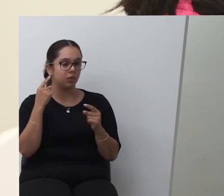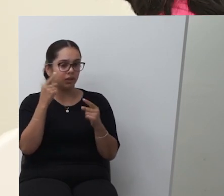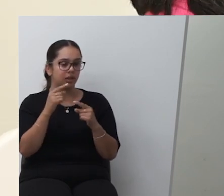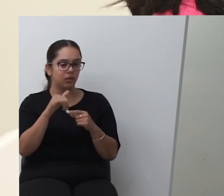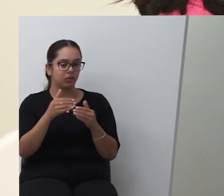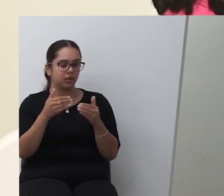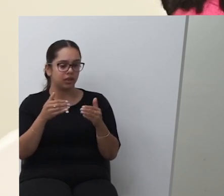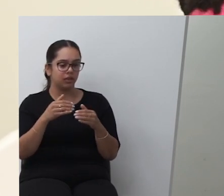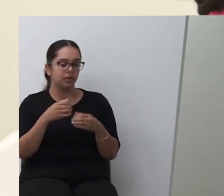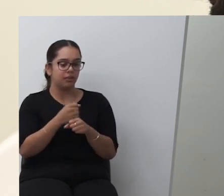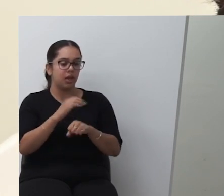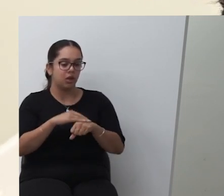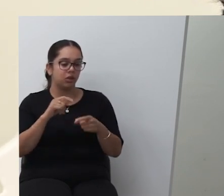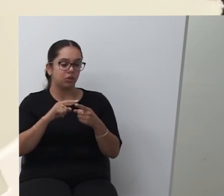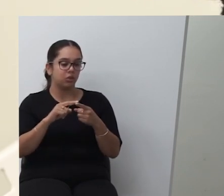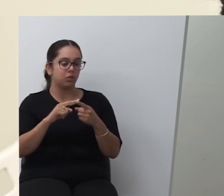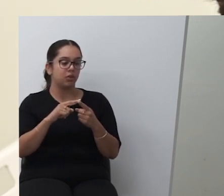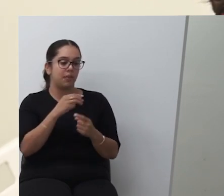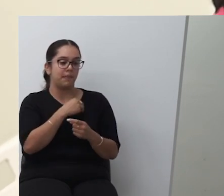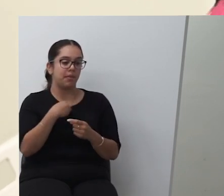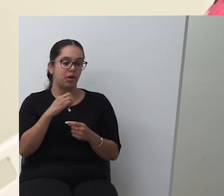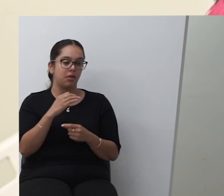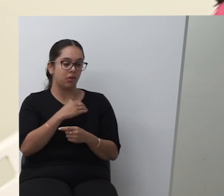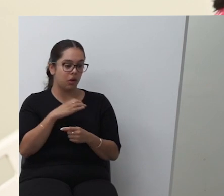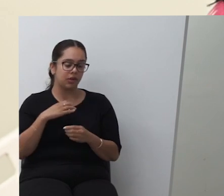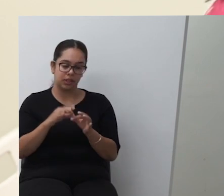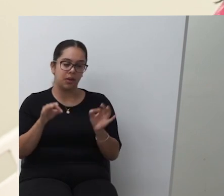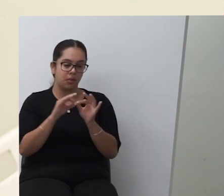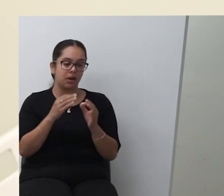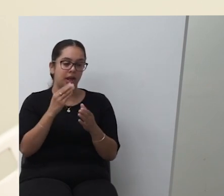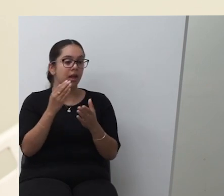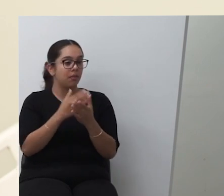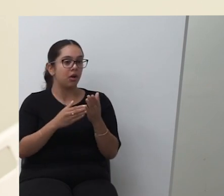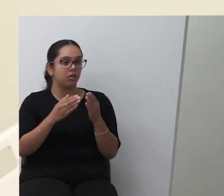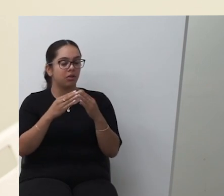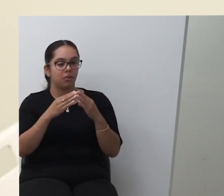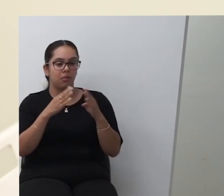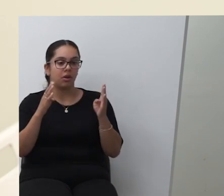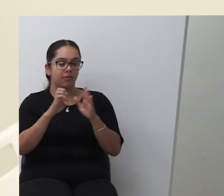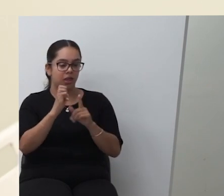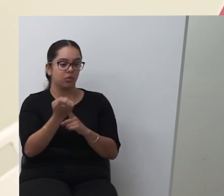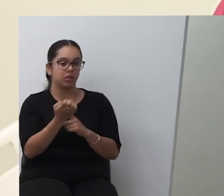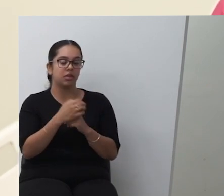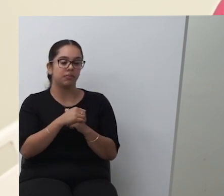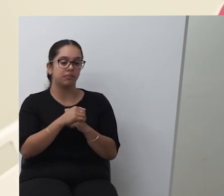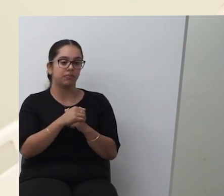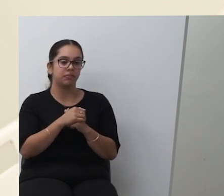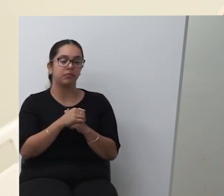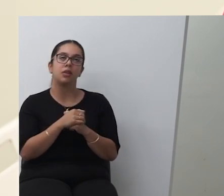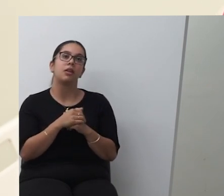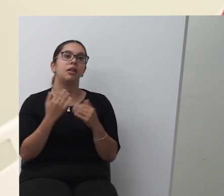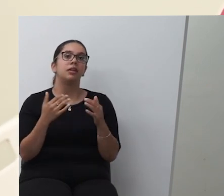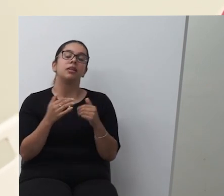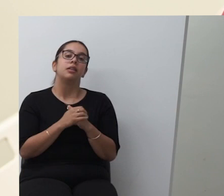things, like making a call to a member of Congress, is very important and part of the broader ecosystem. Gosh,